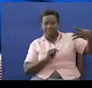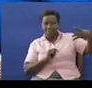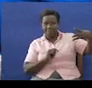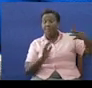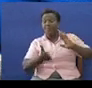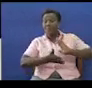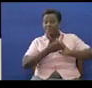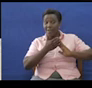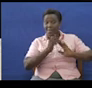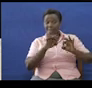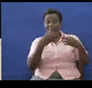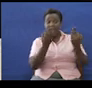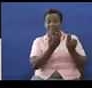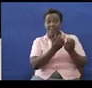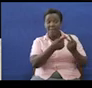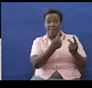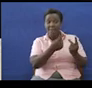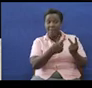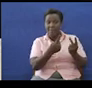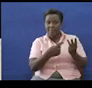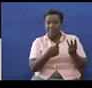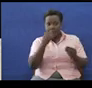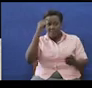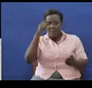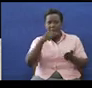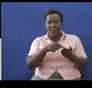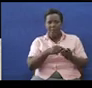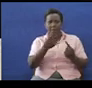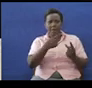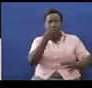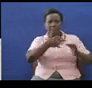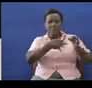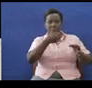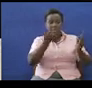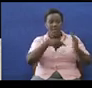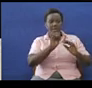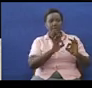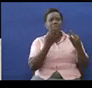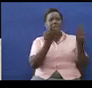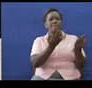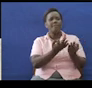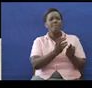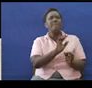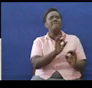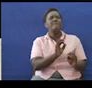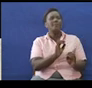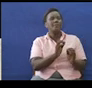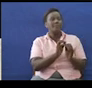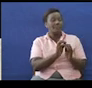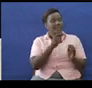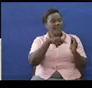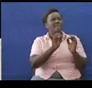these things. When we start with the family members, it means that the actual number